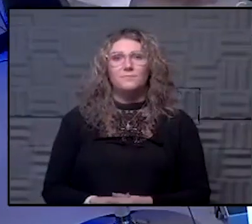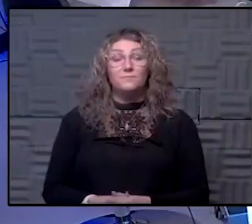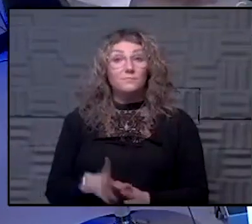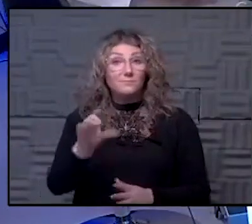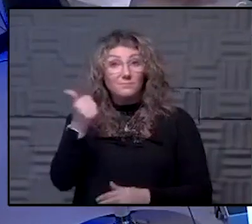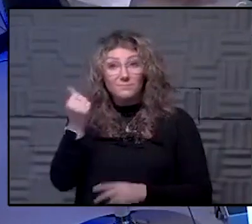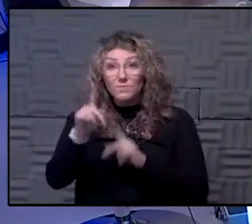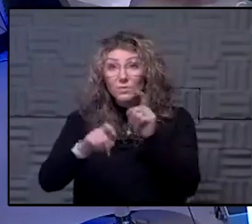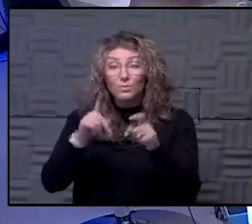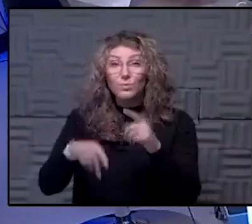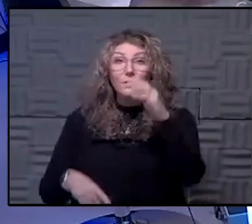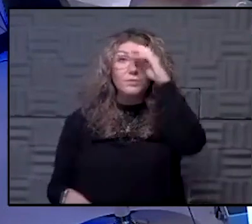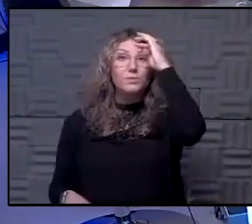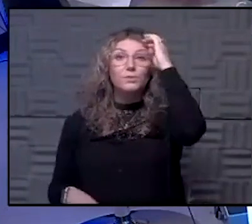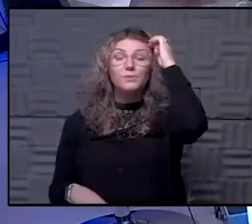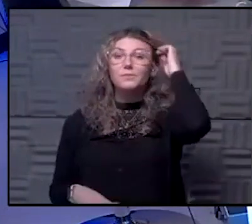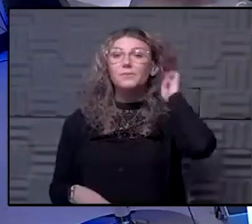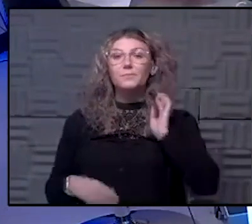Other questions?